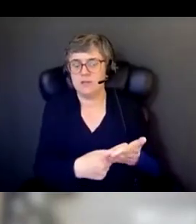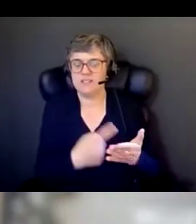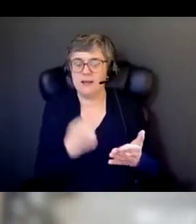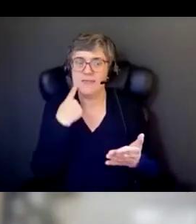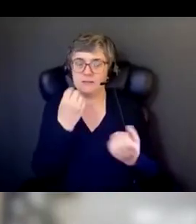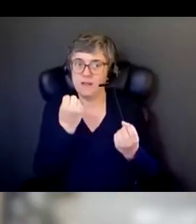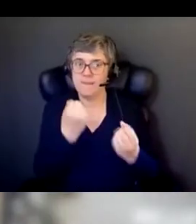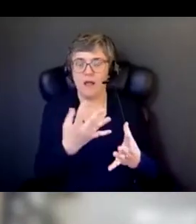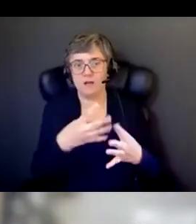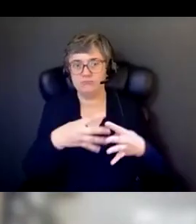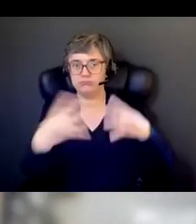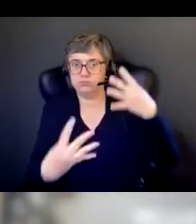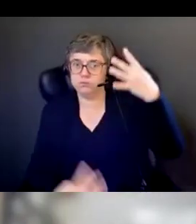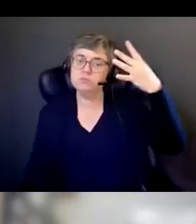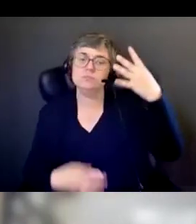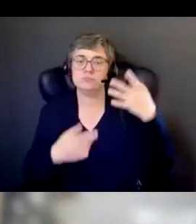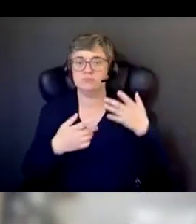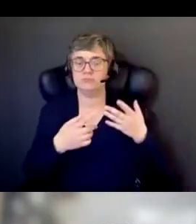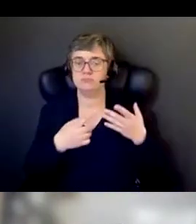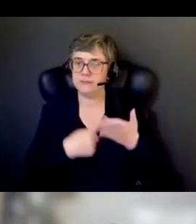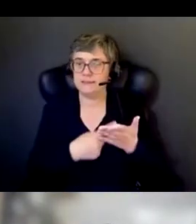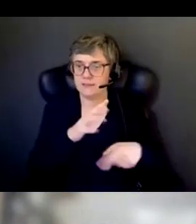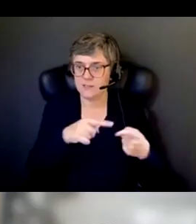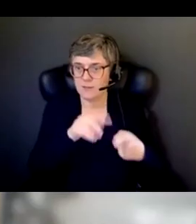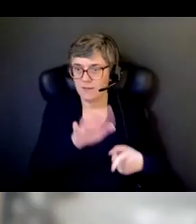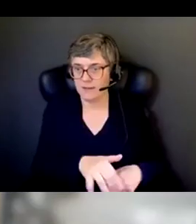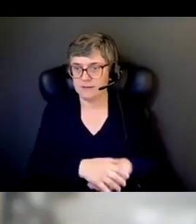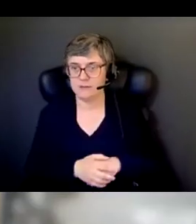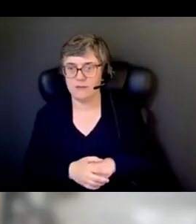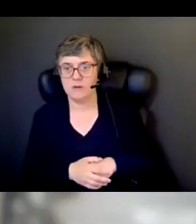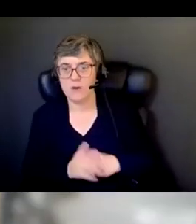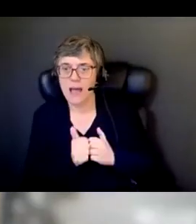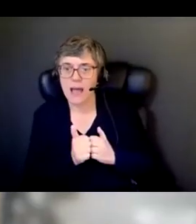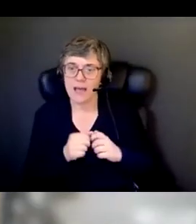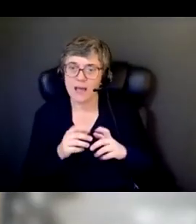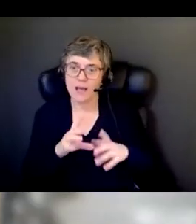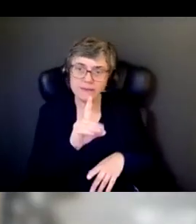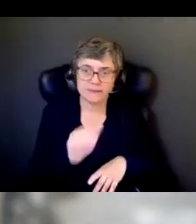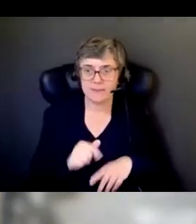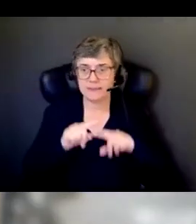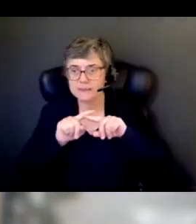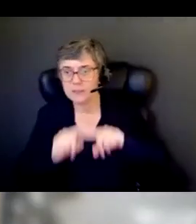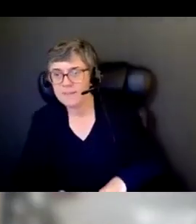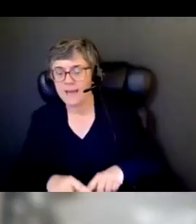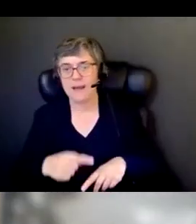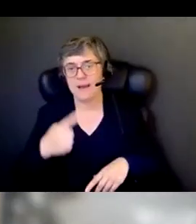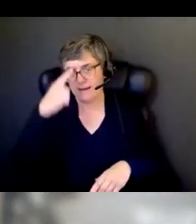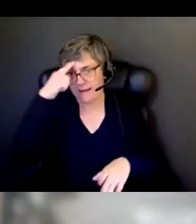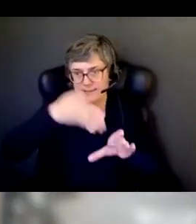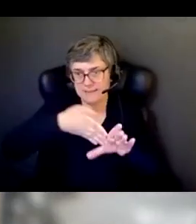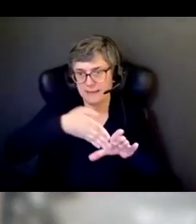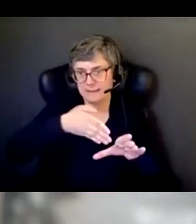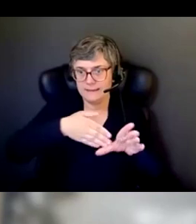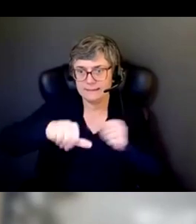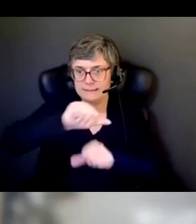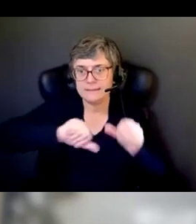you've touched on this a little bit, but how do disability, dependence, and psychosocial factors shape someone's vulnerability, and why